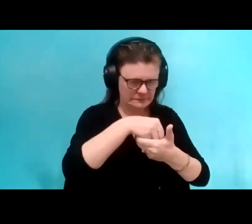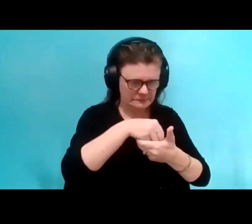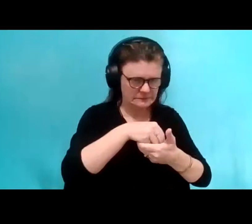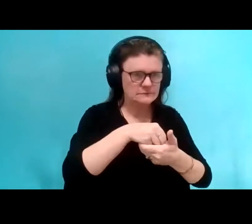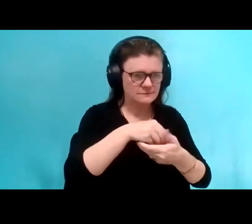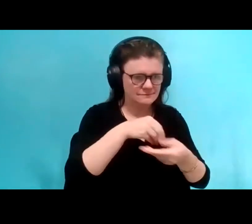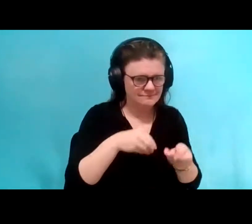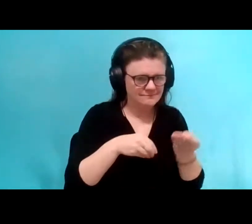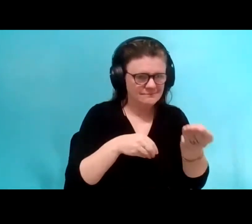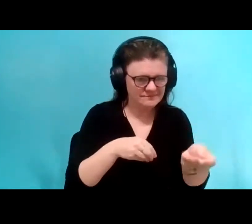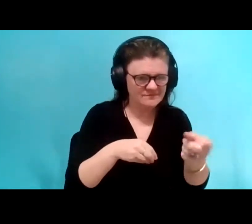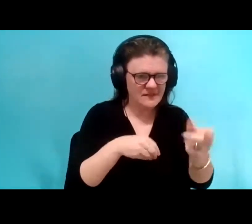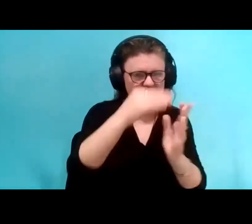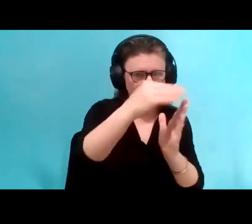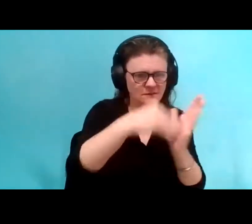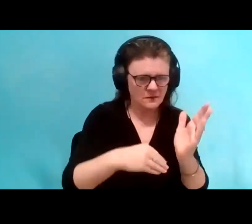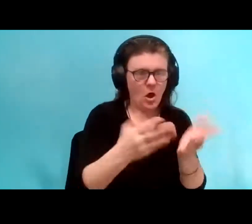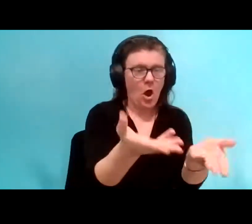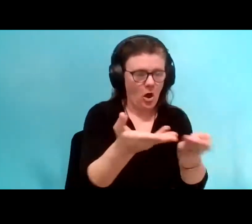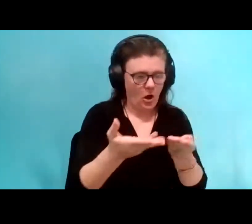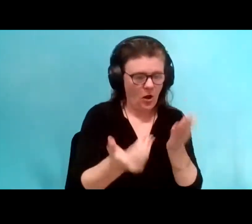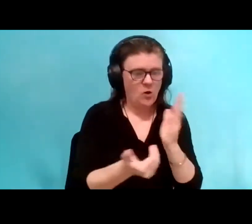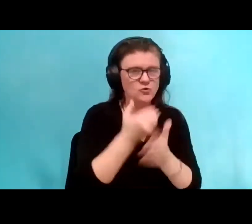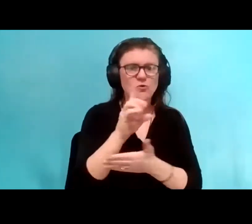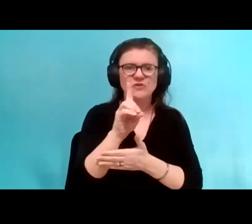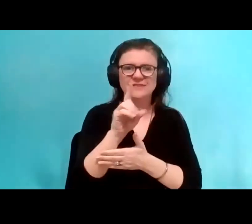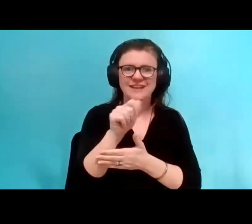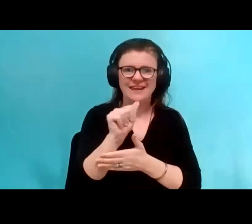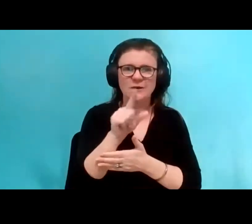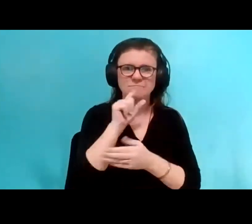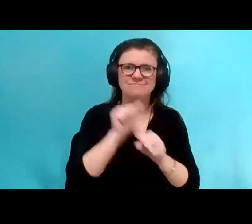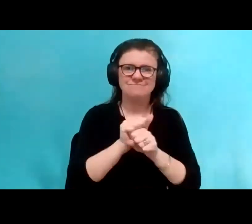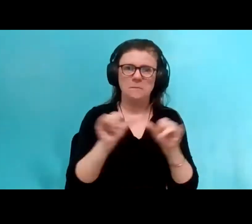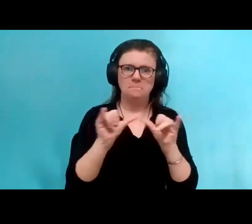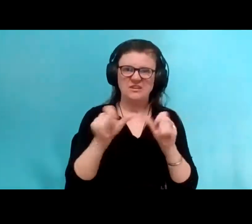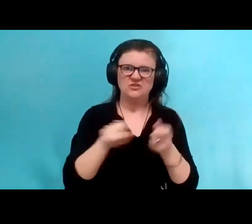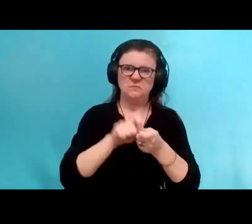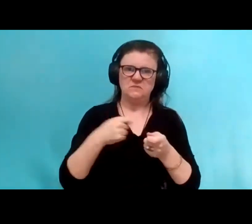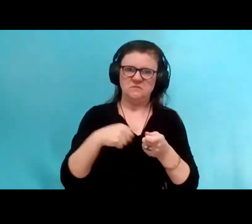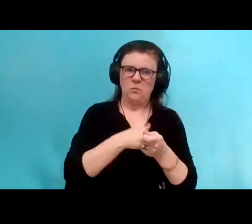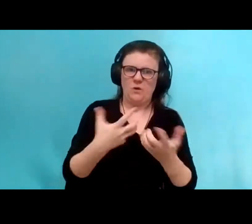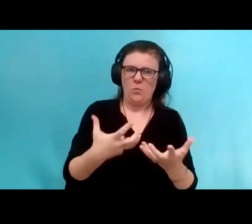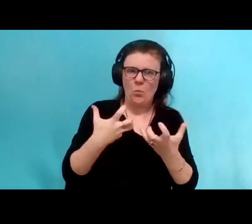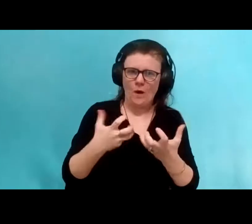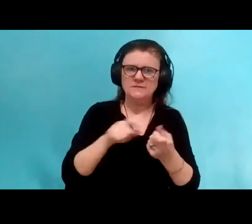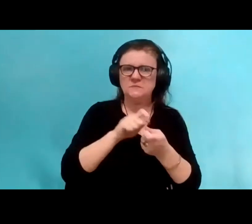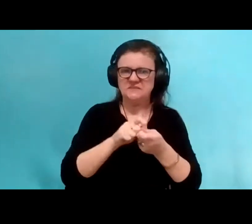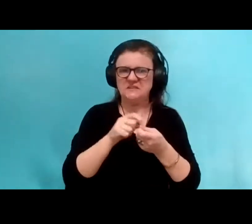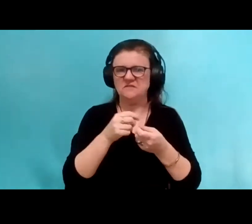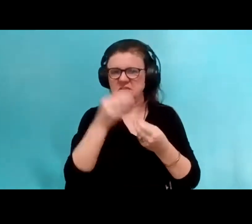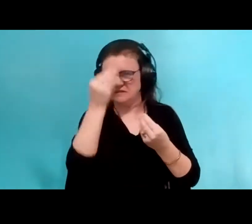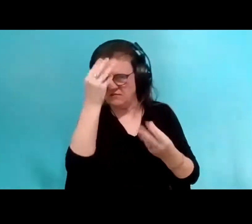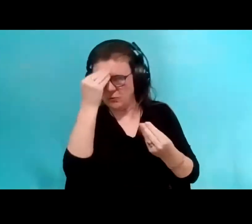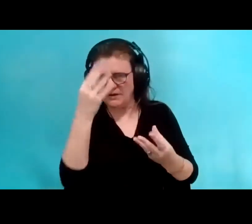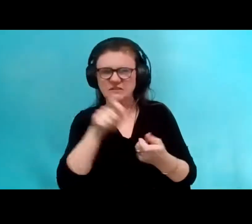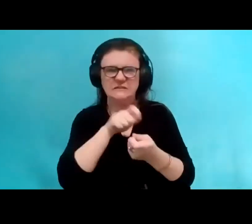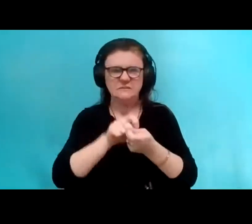can be helpful to measure what essentially what users and what the